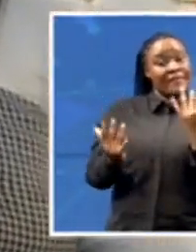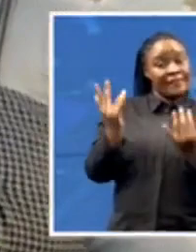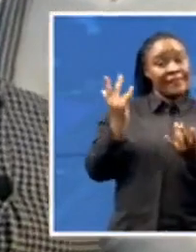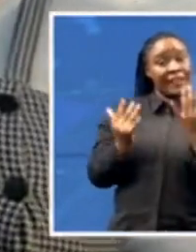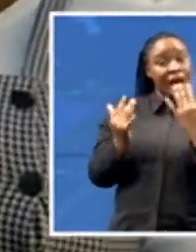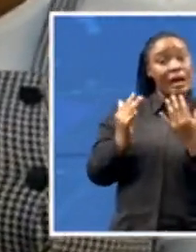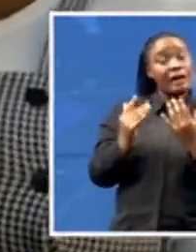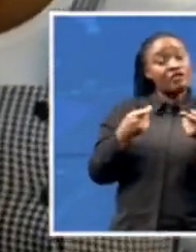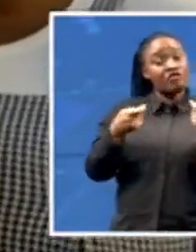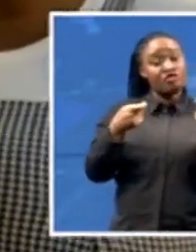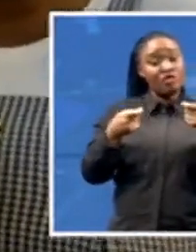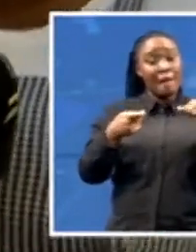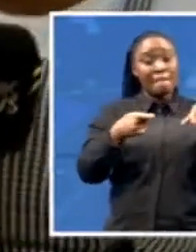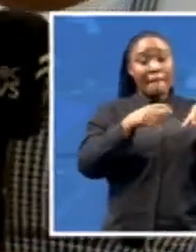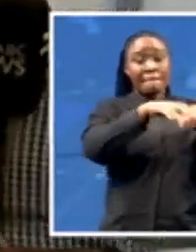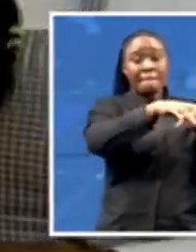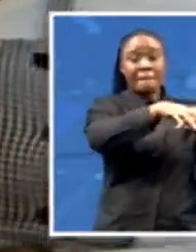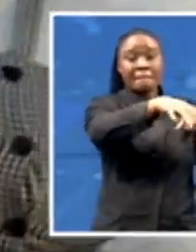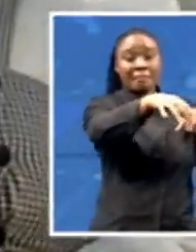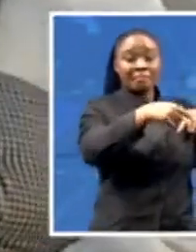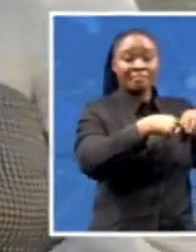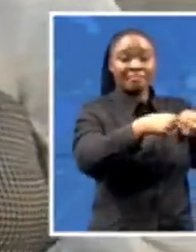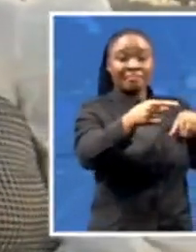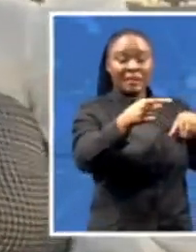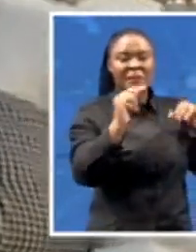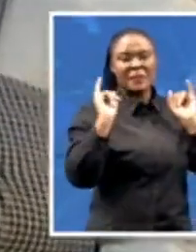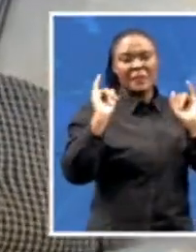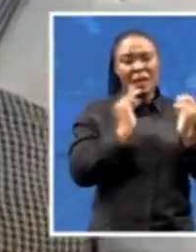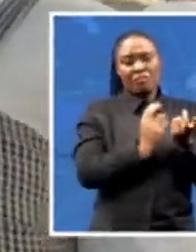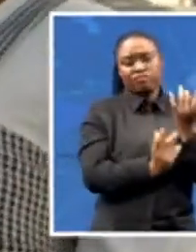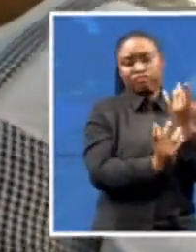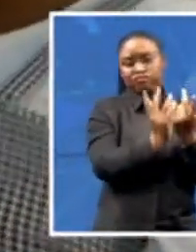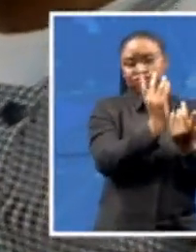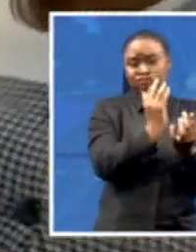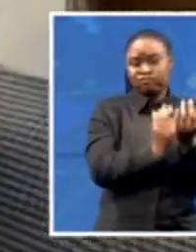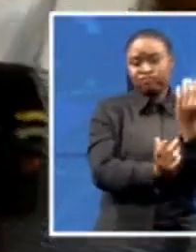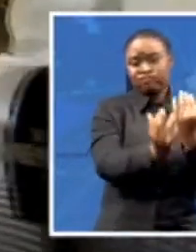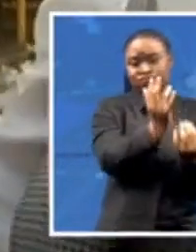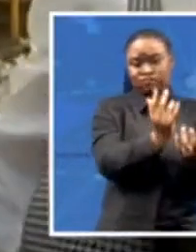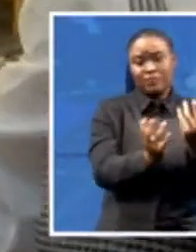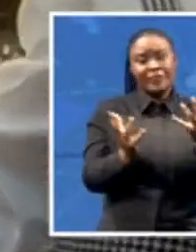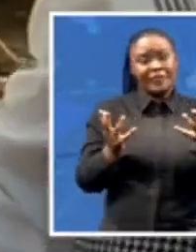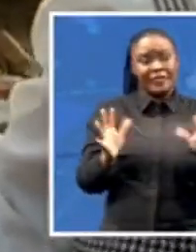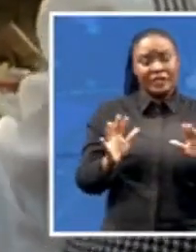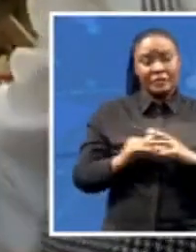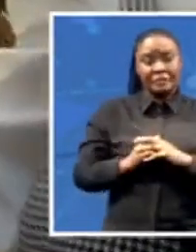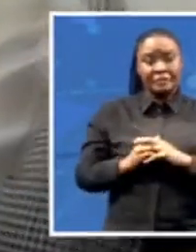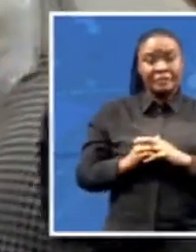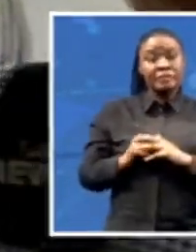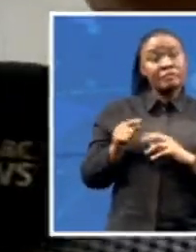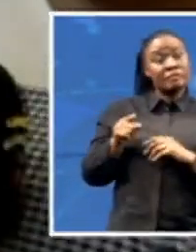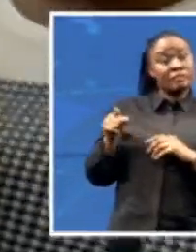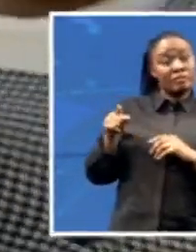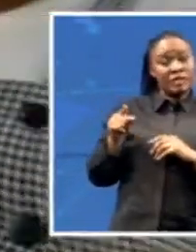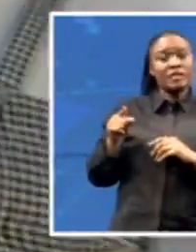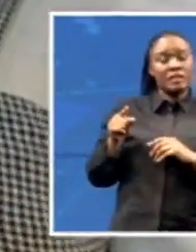behind me have been set ablaze, and we understand that the fire personnel came down here to extinguish